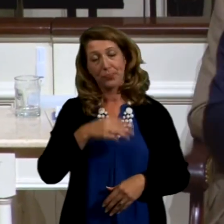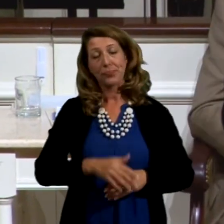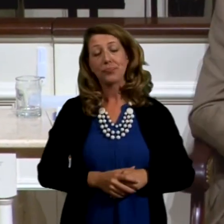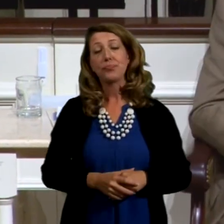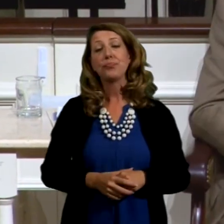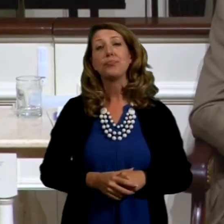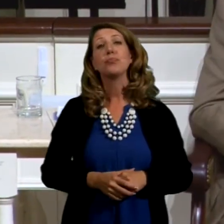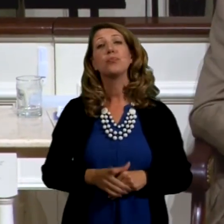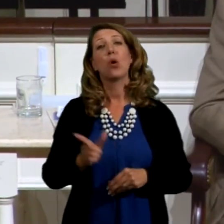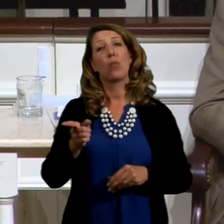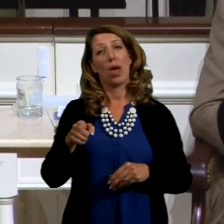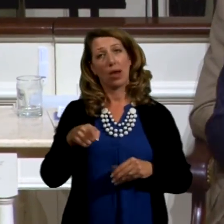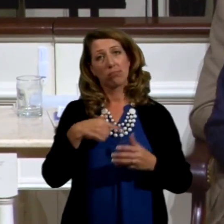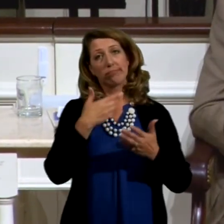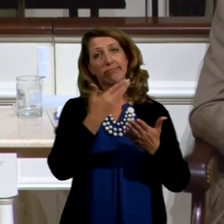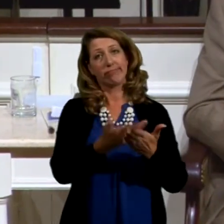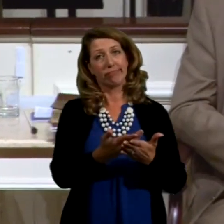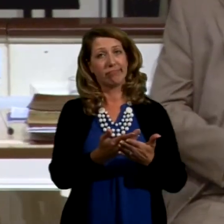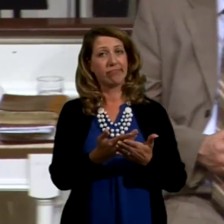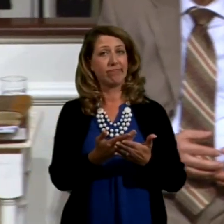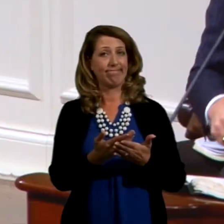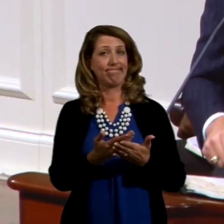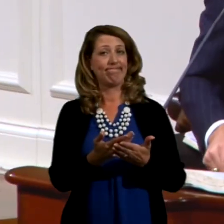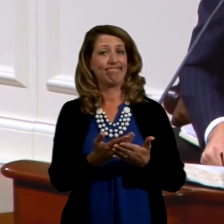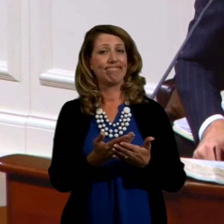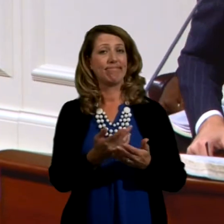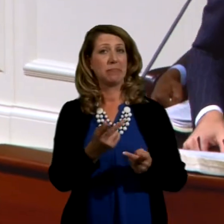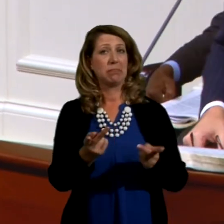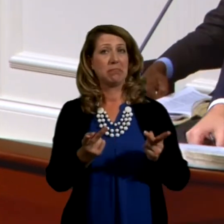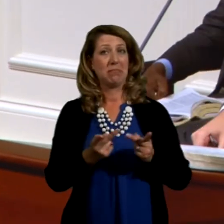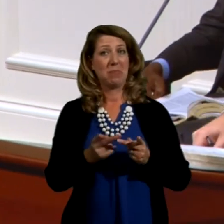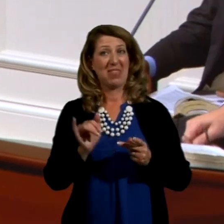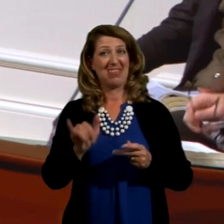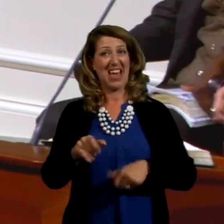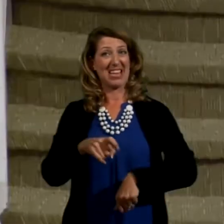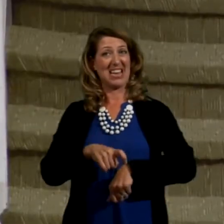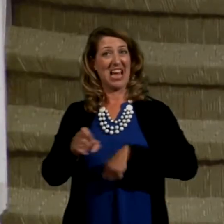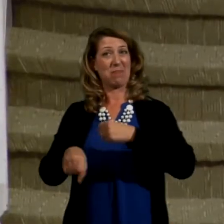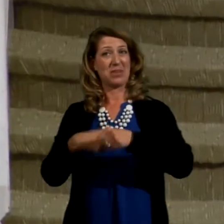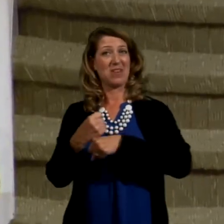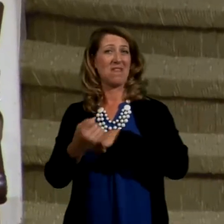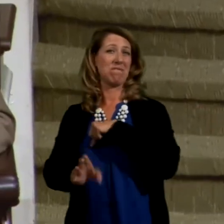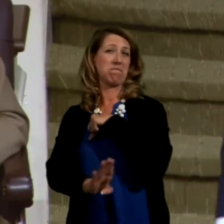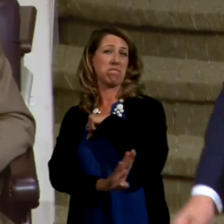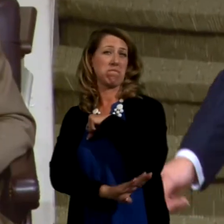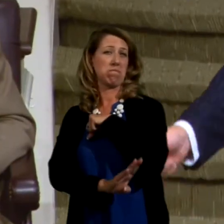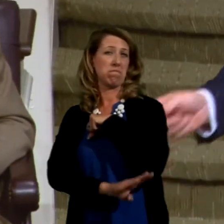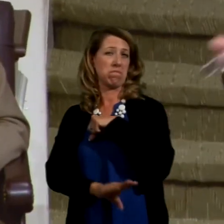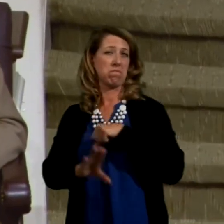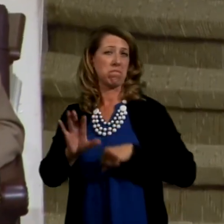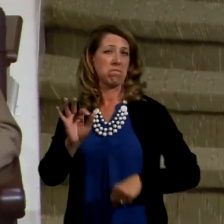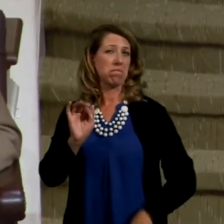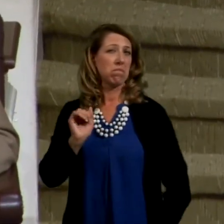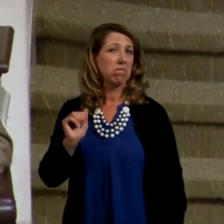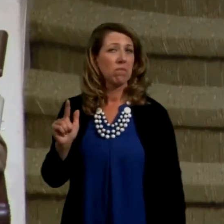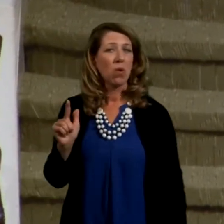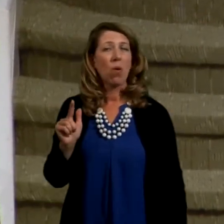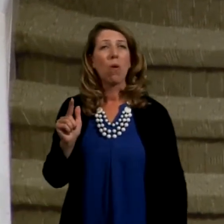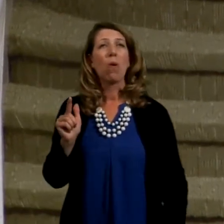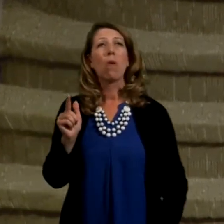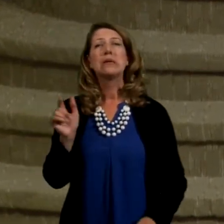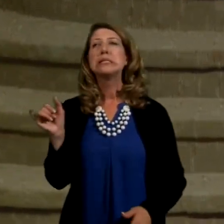and sails to a place. But it's the fall of the year. It's the fall of the year, and like if you were to